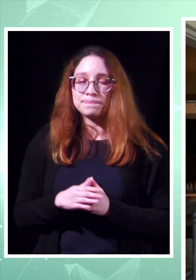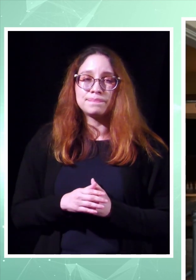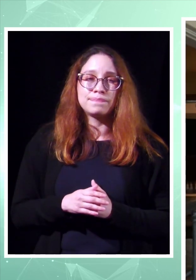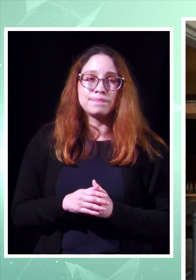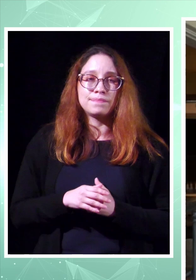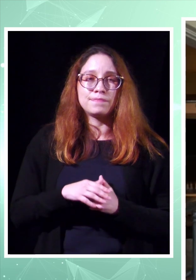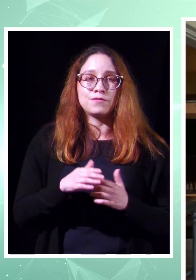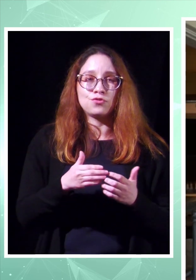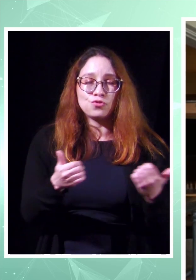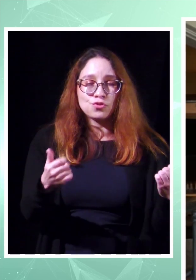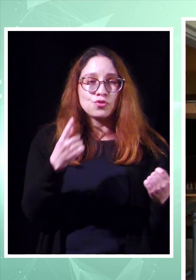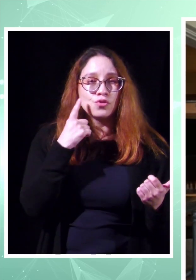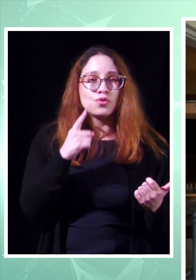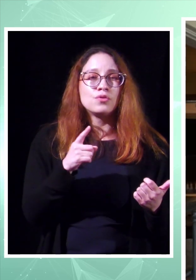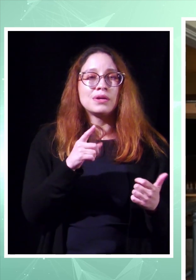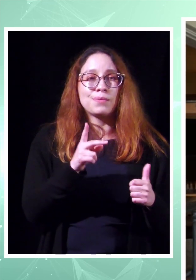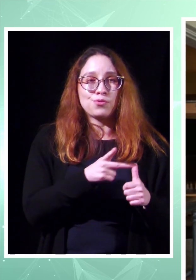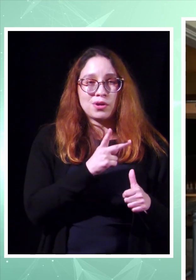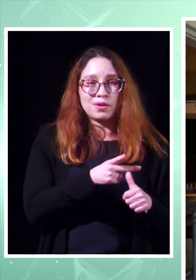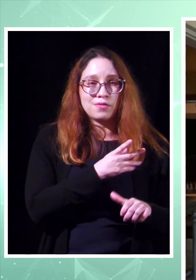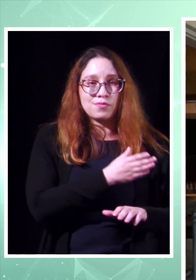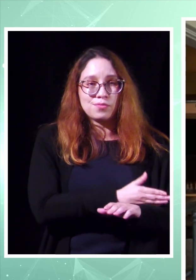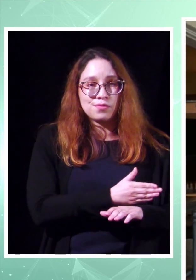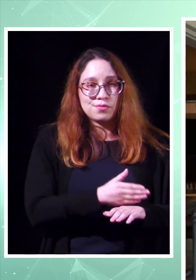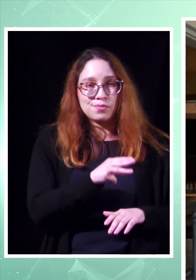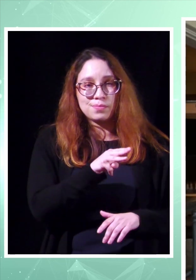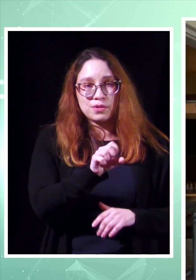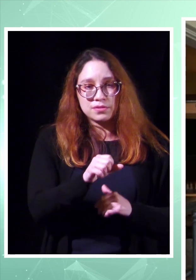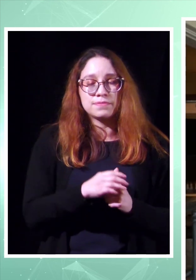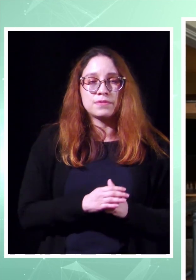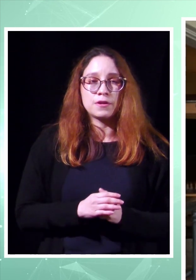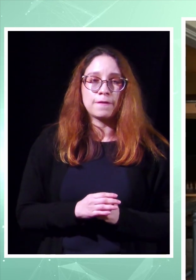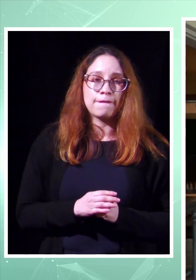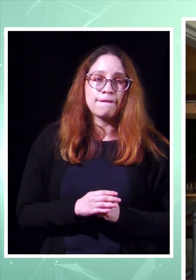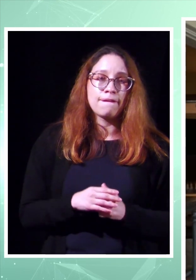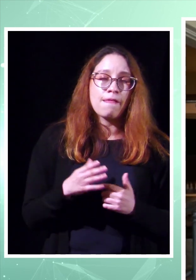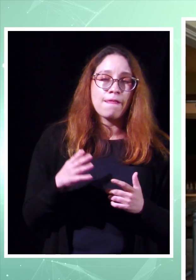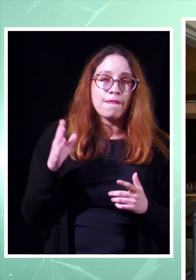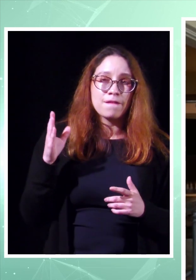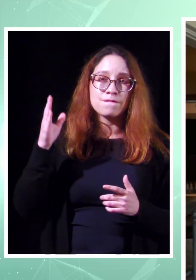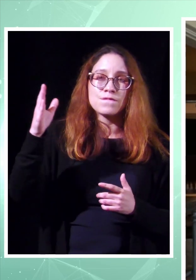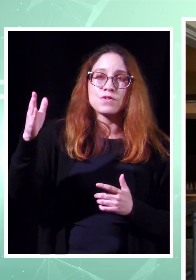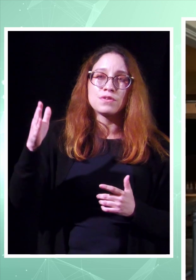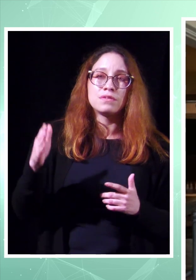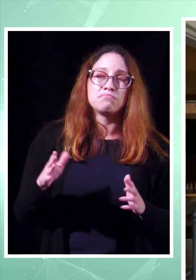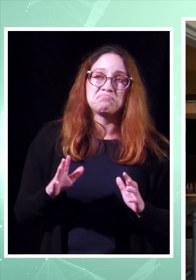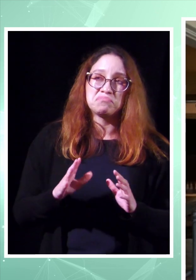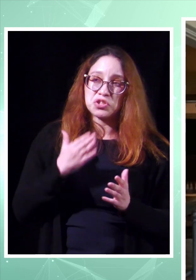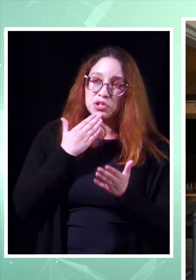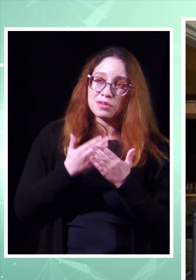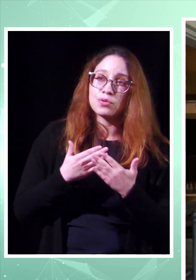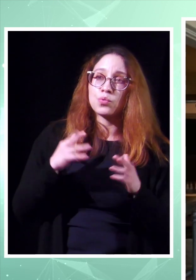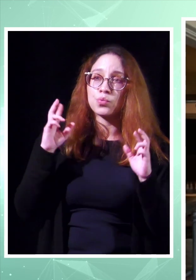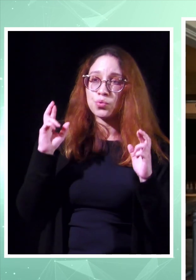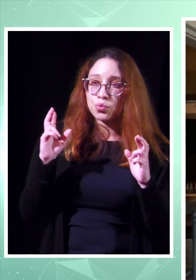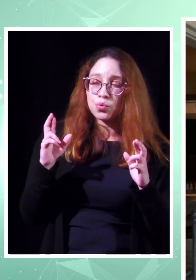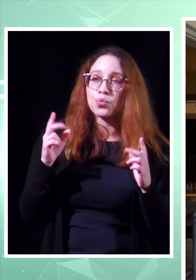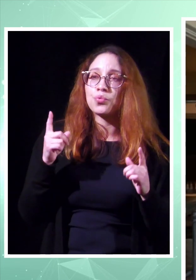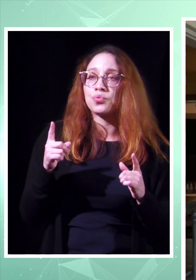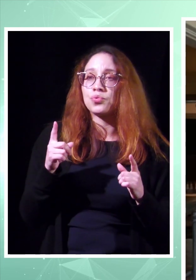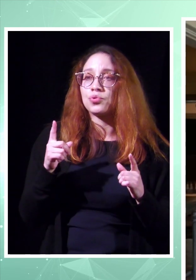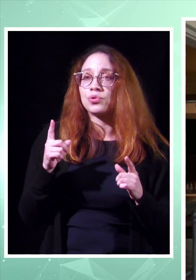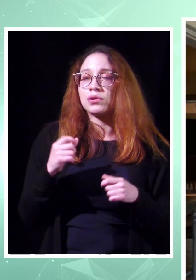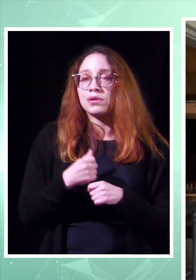and separate trials looking at primary progressive multiple sclerosis. So the future is very, very bright, and we are very hopeful that there may